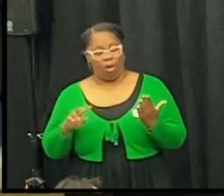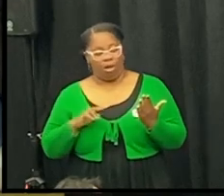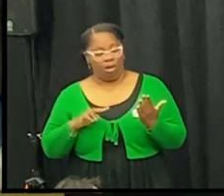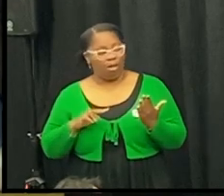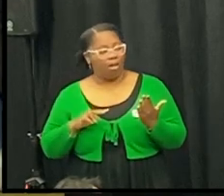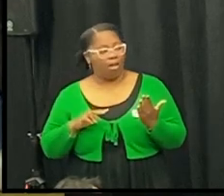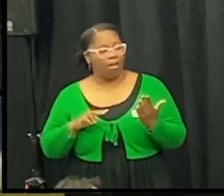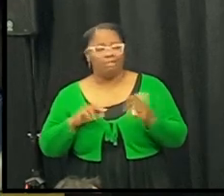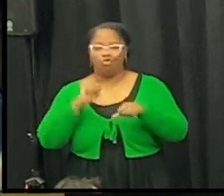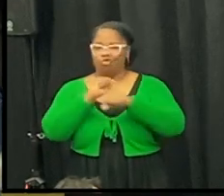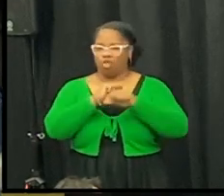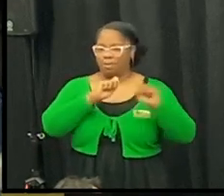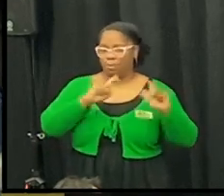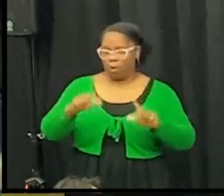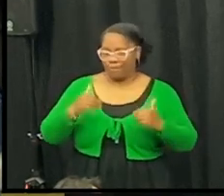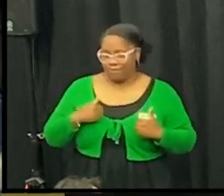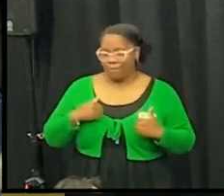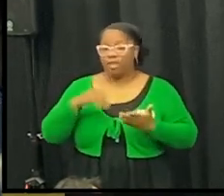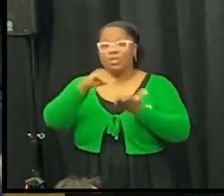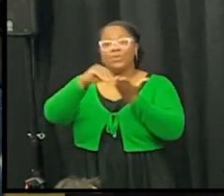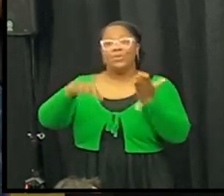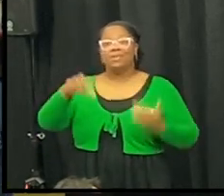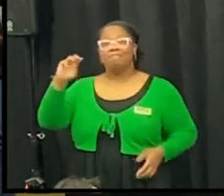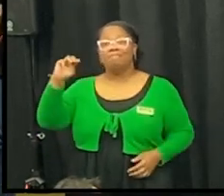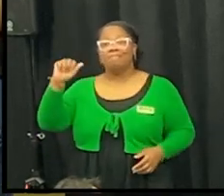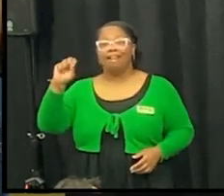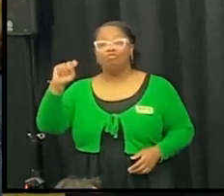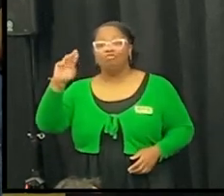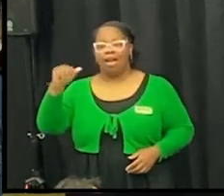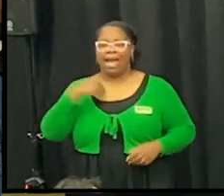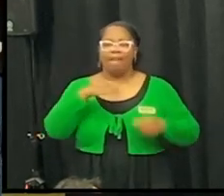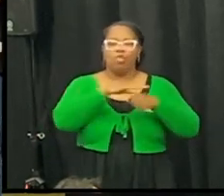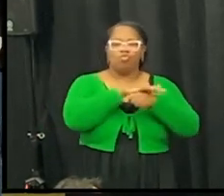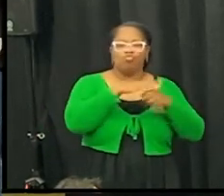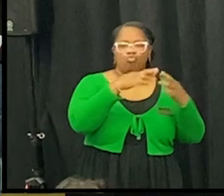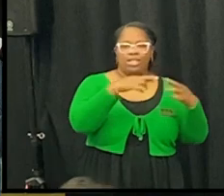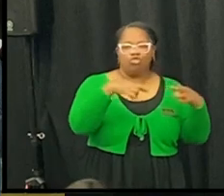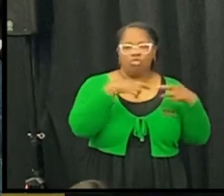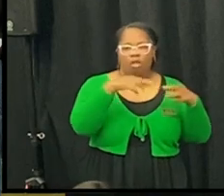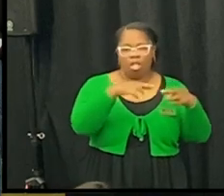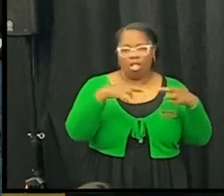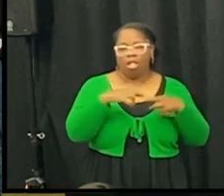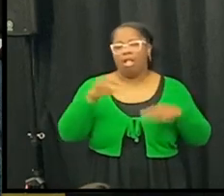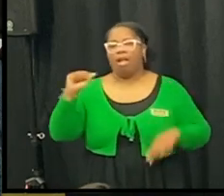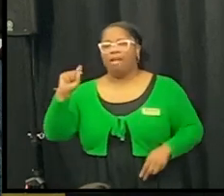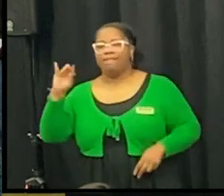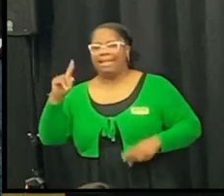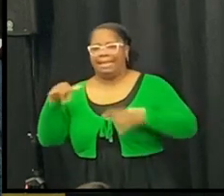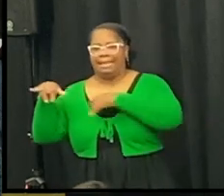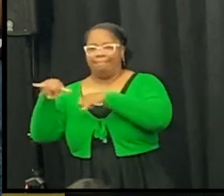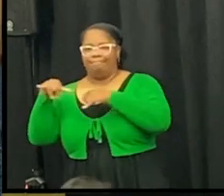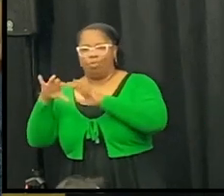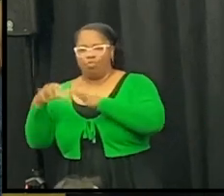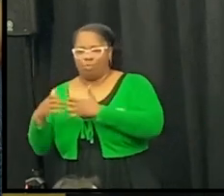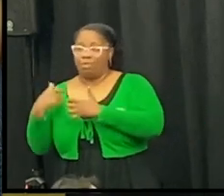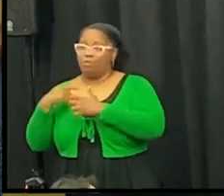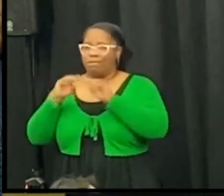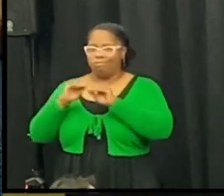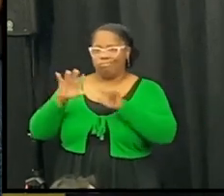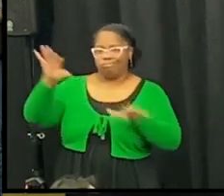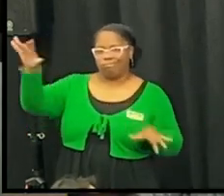There is a jobs board on the directory. Student Maestras is we have regional and affinity groups, and so Maestra has expanded around the world, and like in New England,